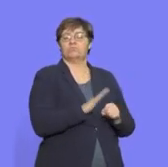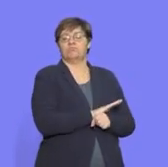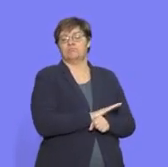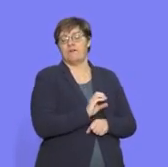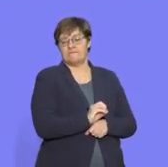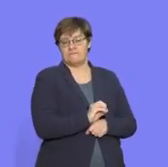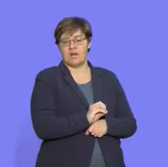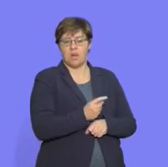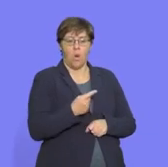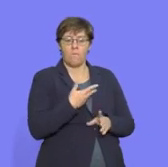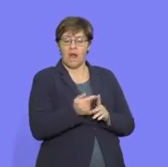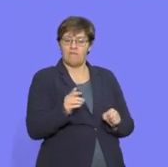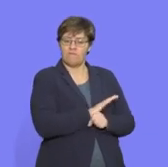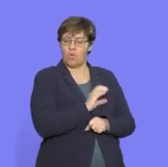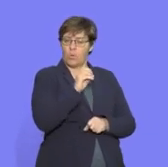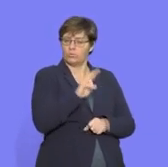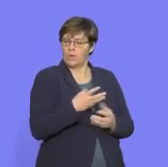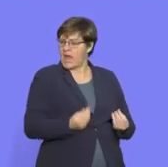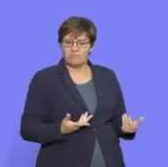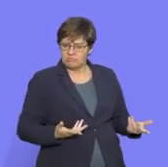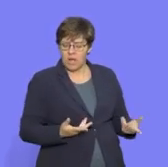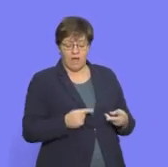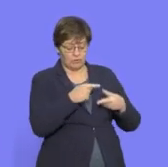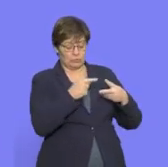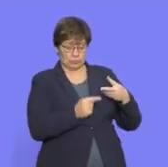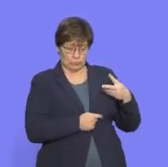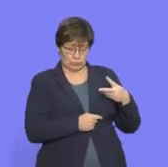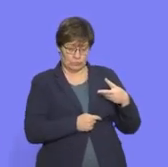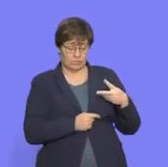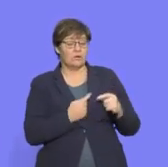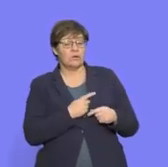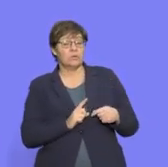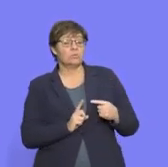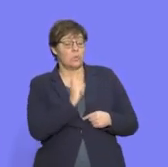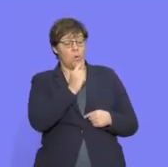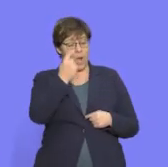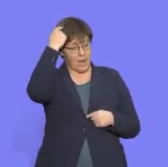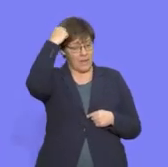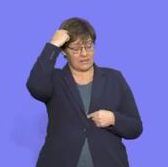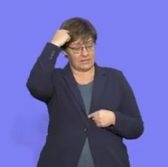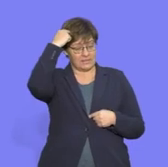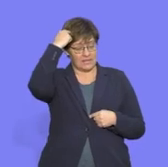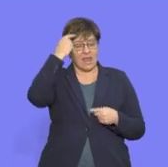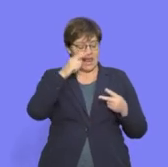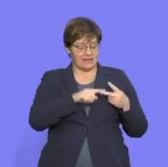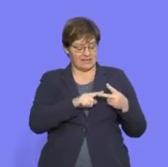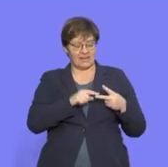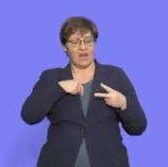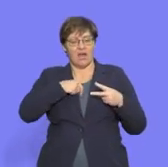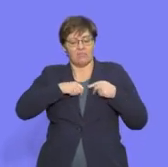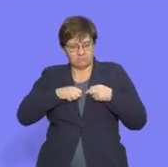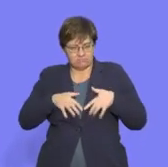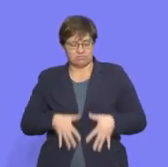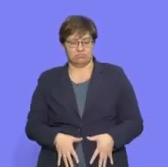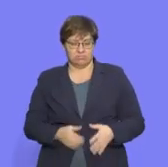oxygen. Where must that blood go? It has two options. It must go to my head, all right? So my